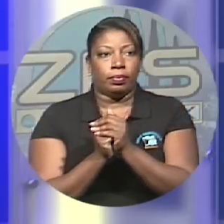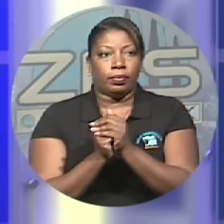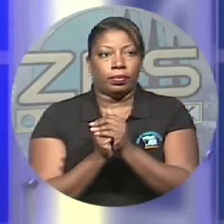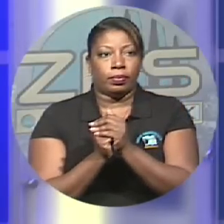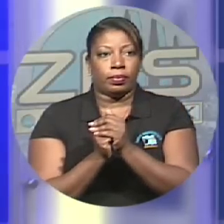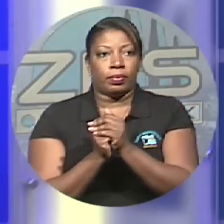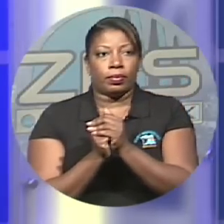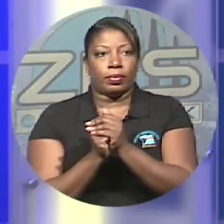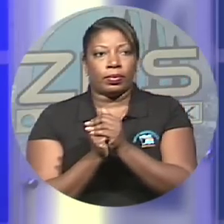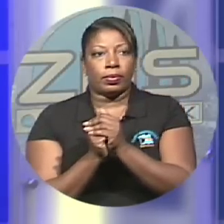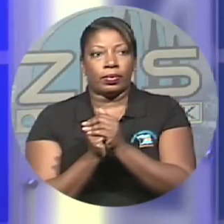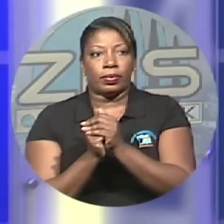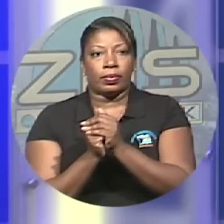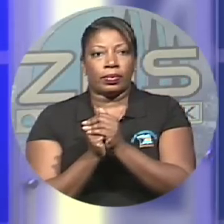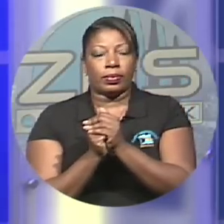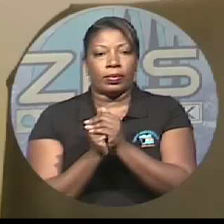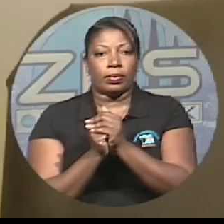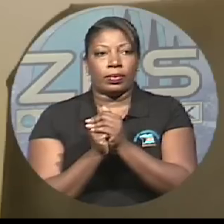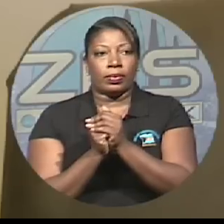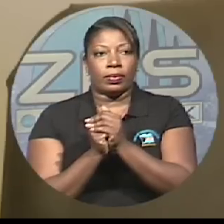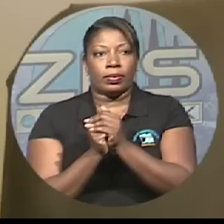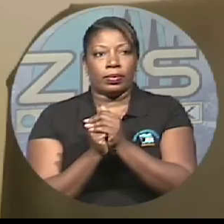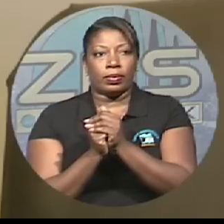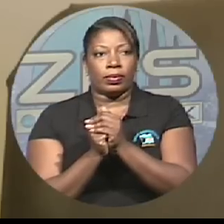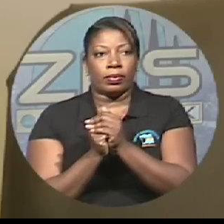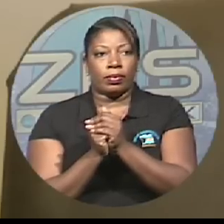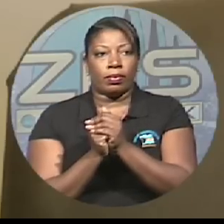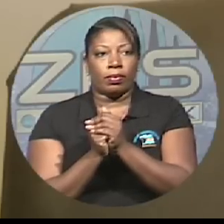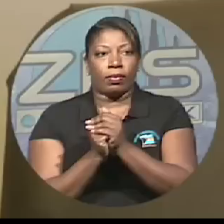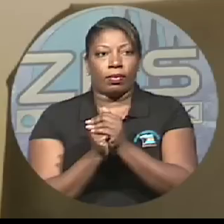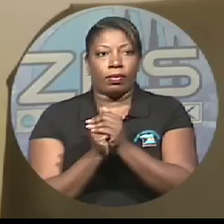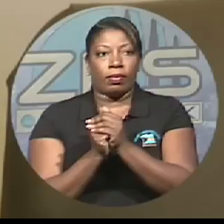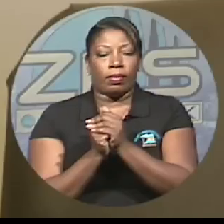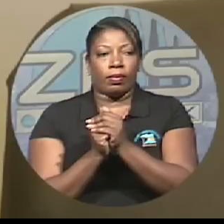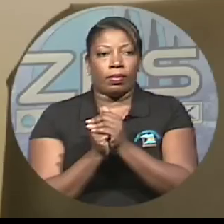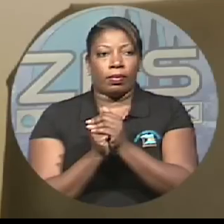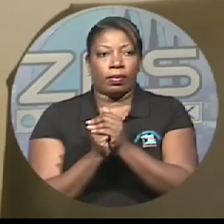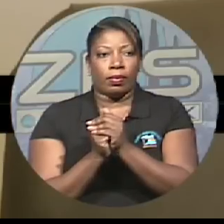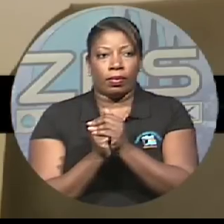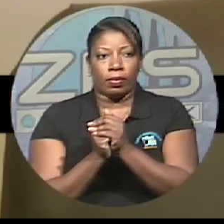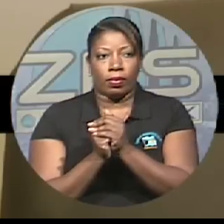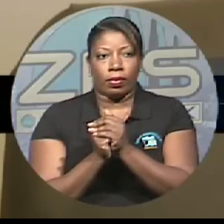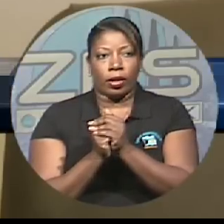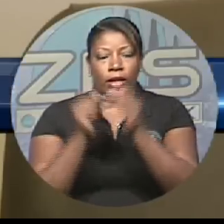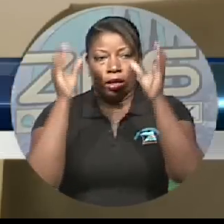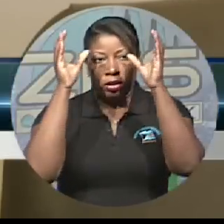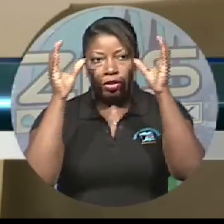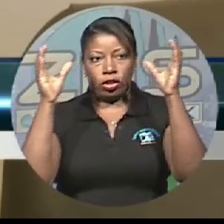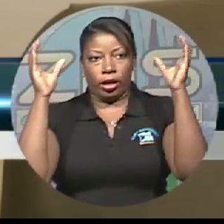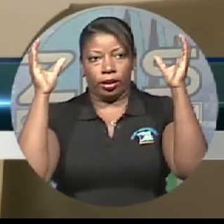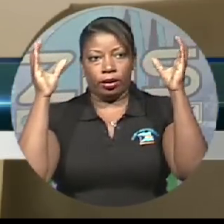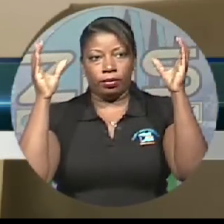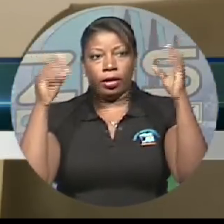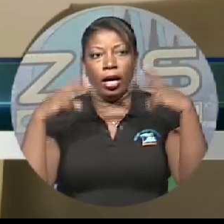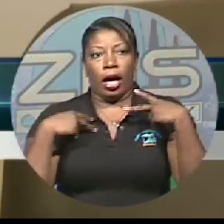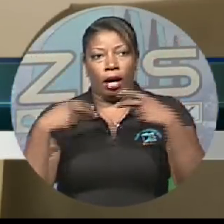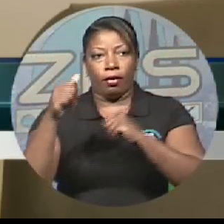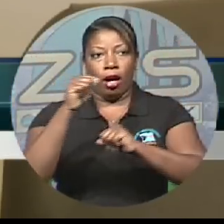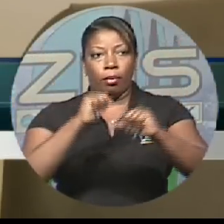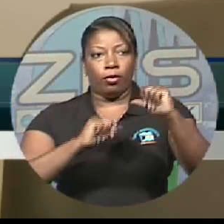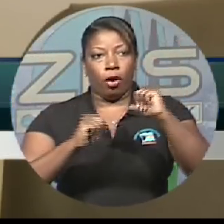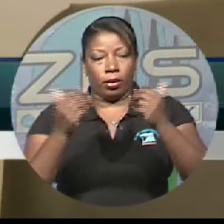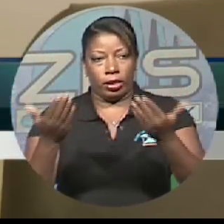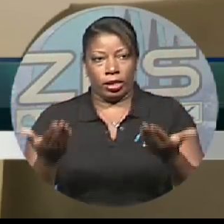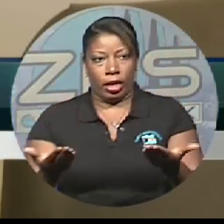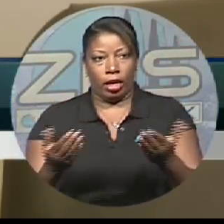this portion of the news. Shaolin Temple troupe from Henan province in China have made a performance here.